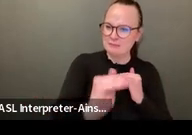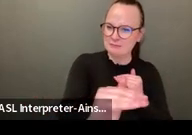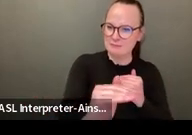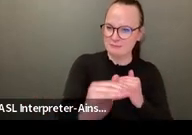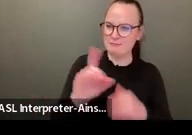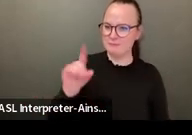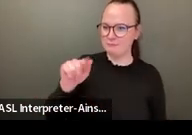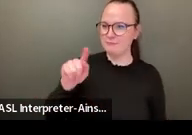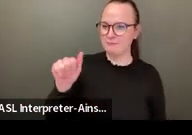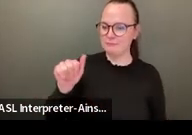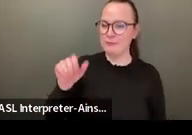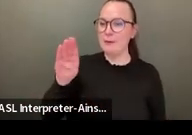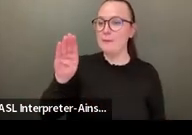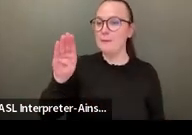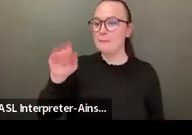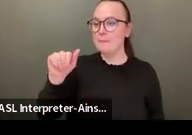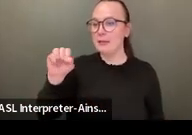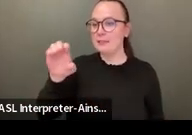anymore, just say baseline data.